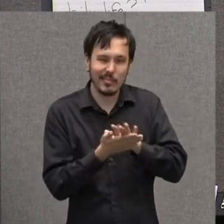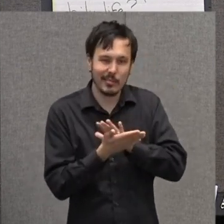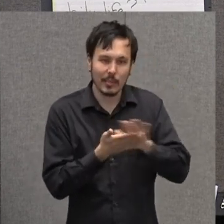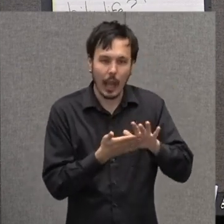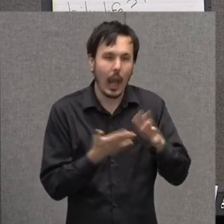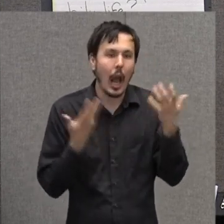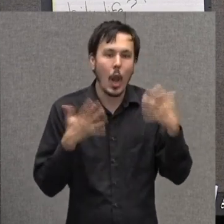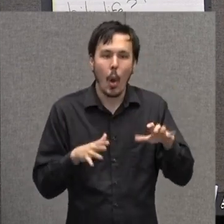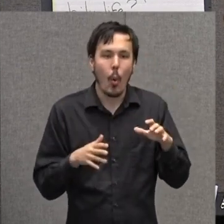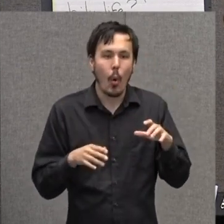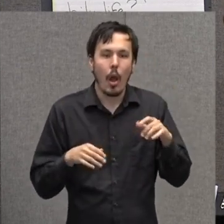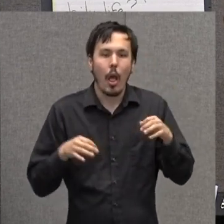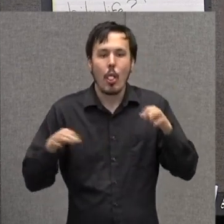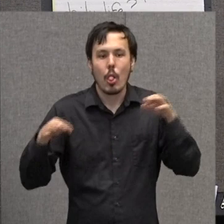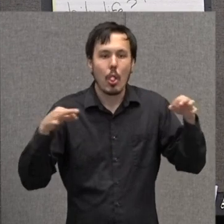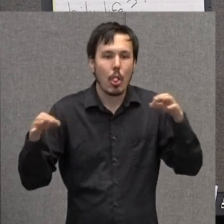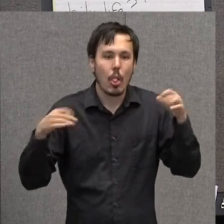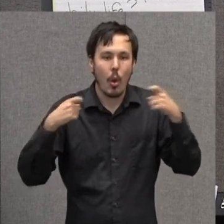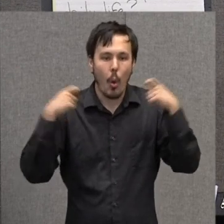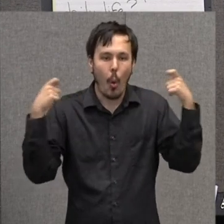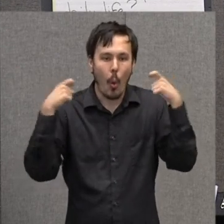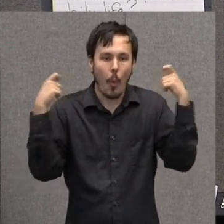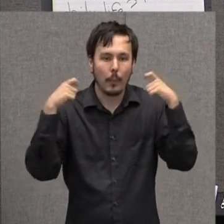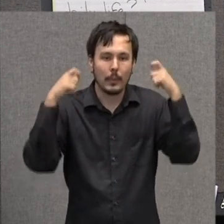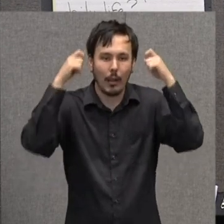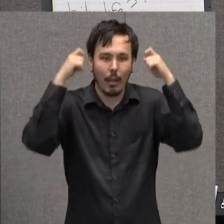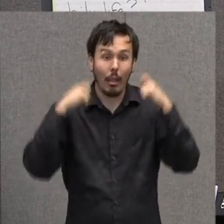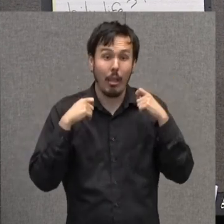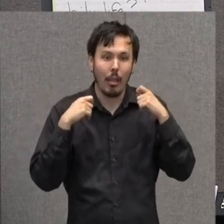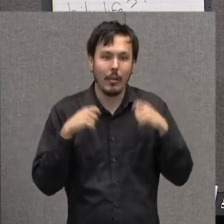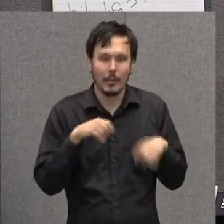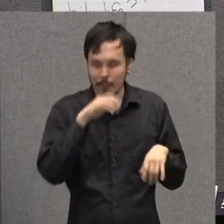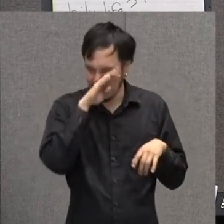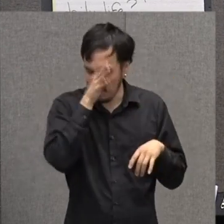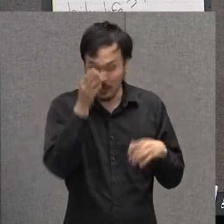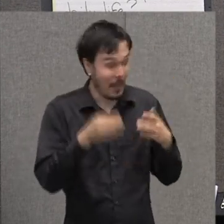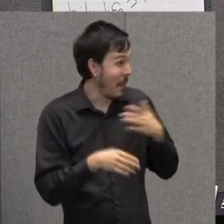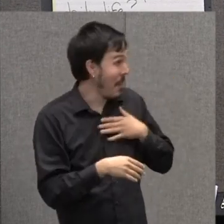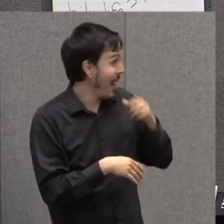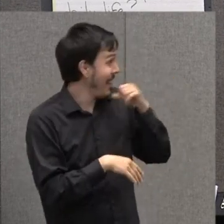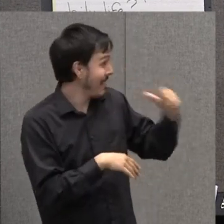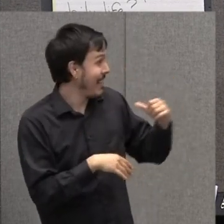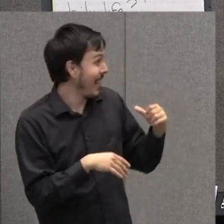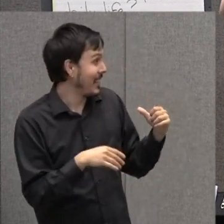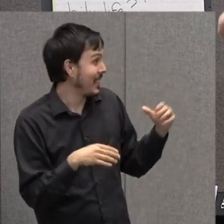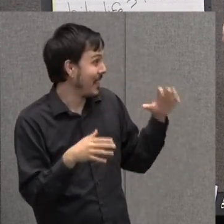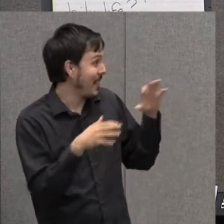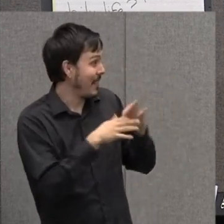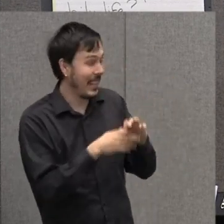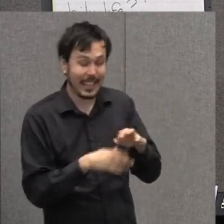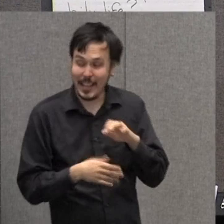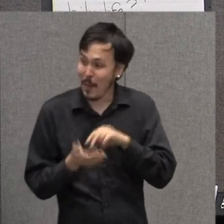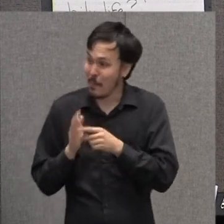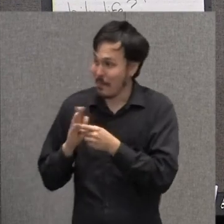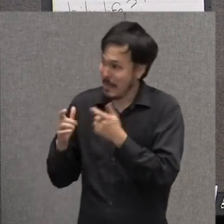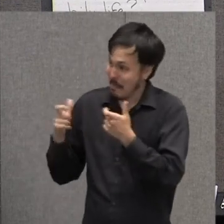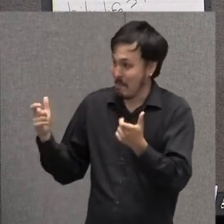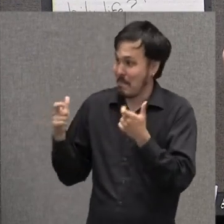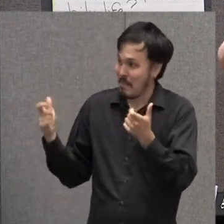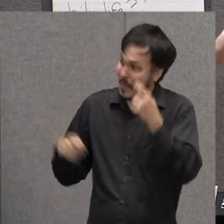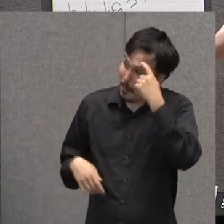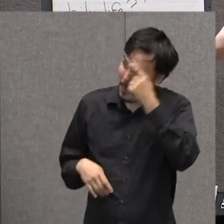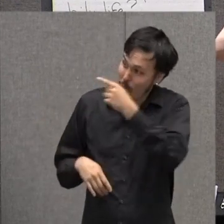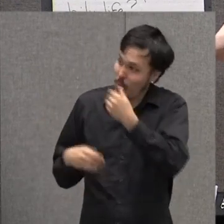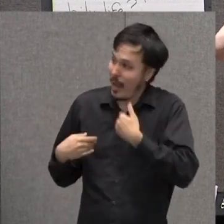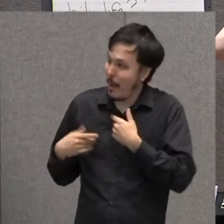on my eyes like that. Oh, look how big my head is. It just about doesn't fit. Oh, goodness, it's that big brain. It's that big brain, Mrs. Potter. Oh, boy.